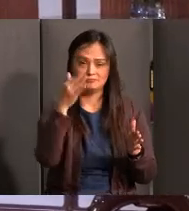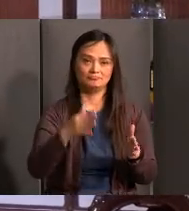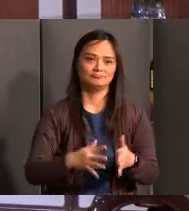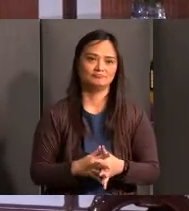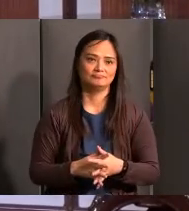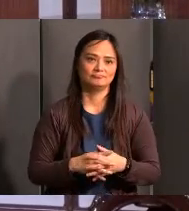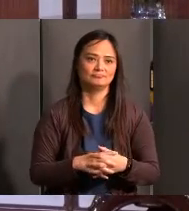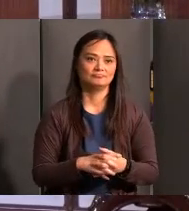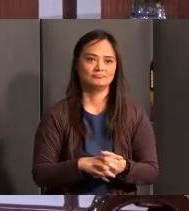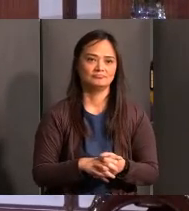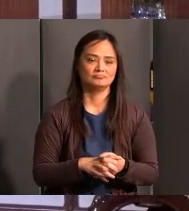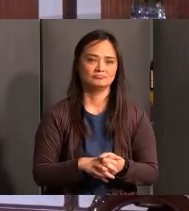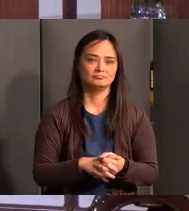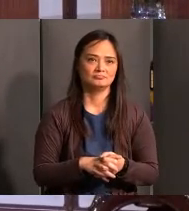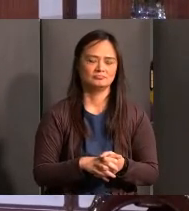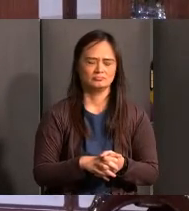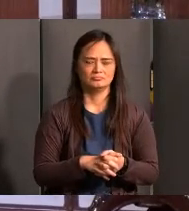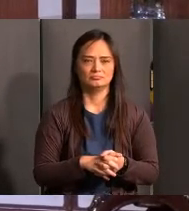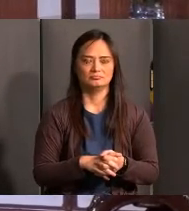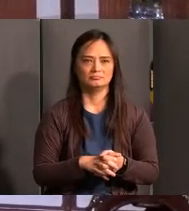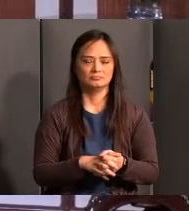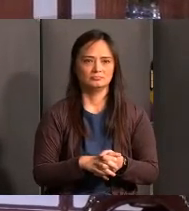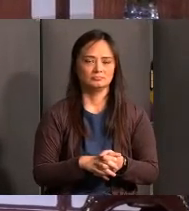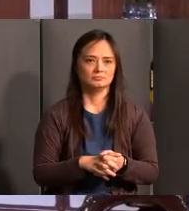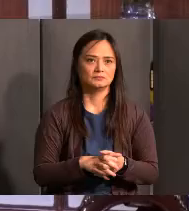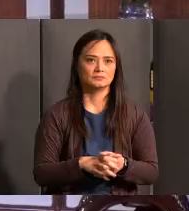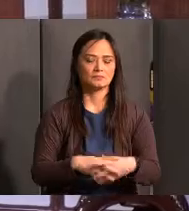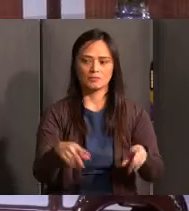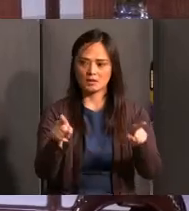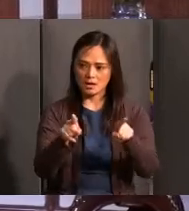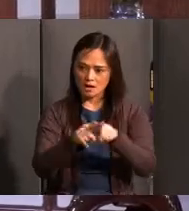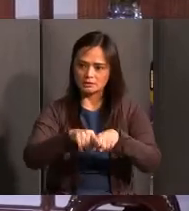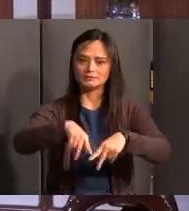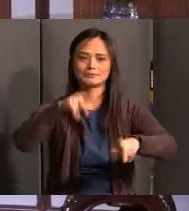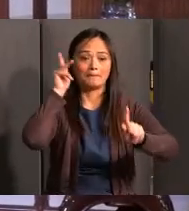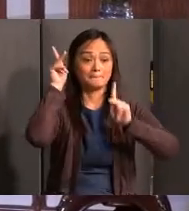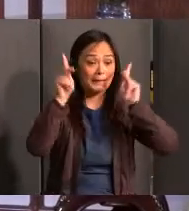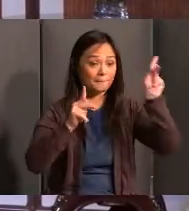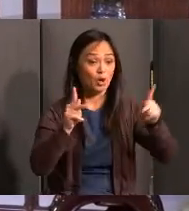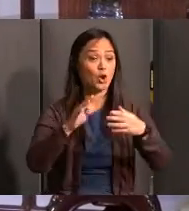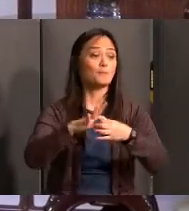As a corporate body, as a people of God.